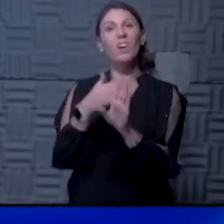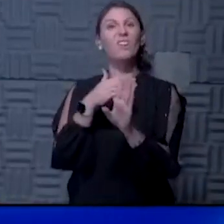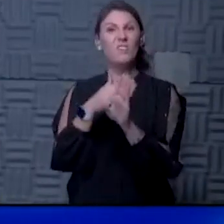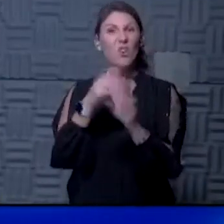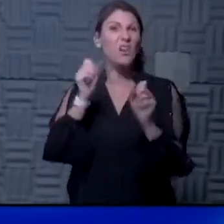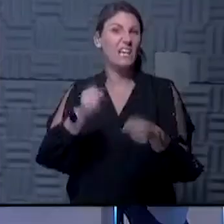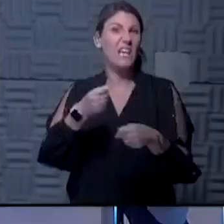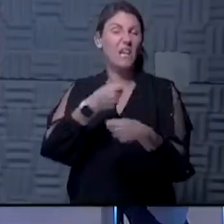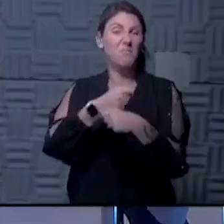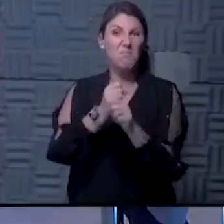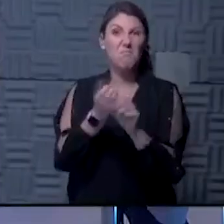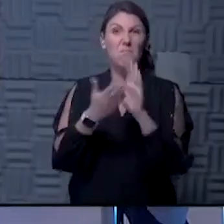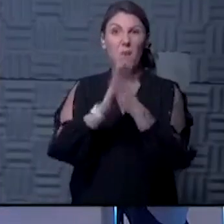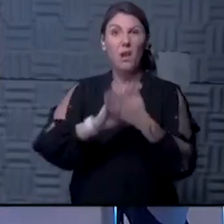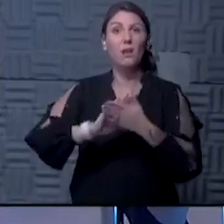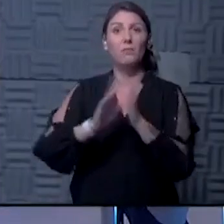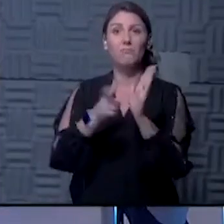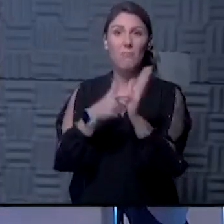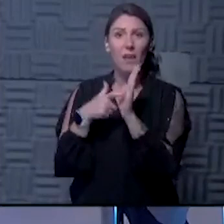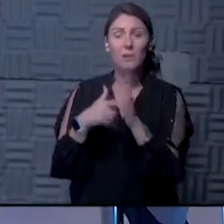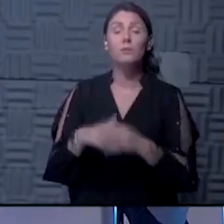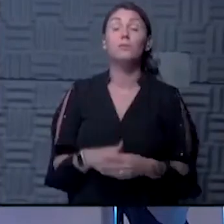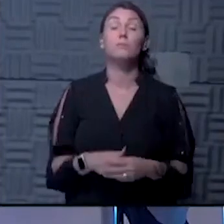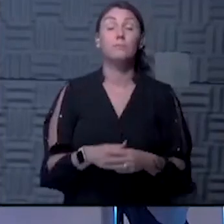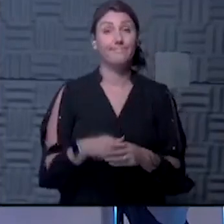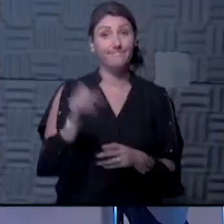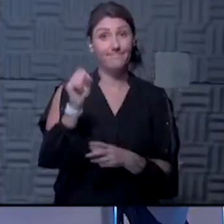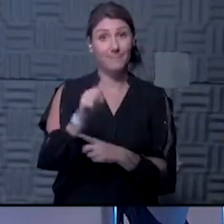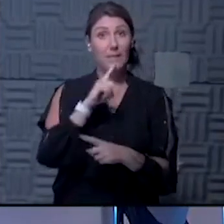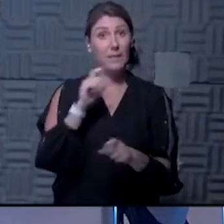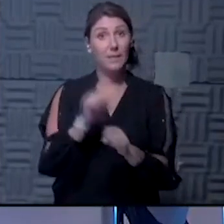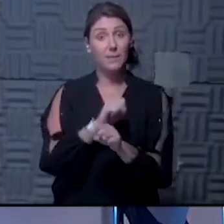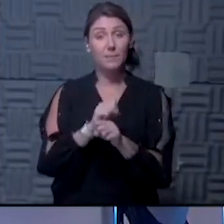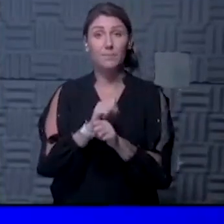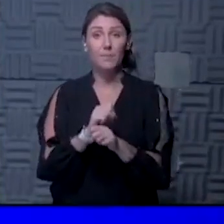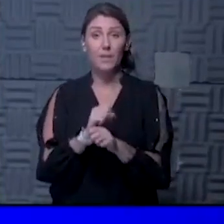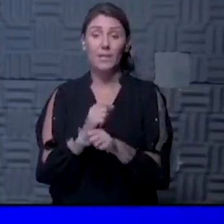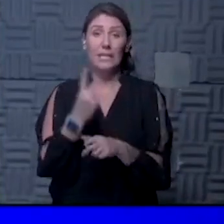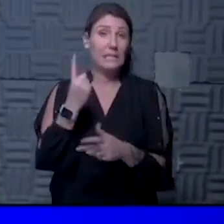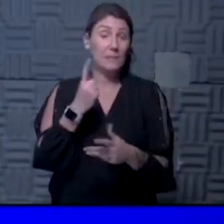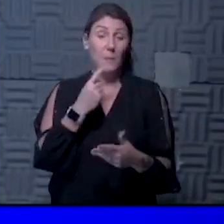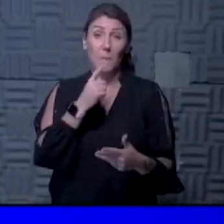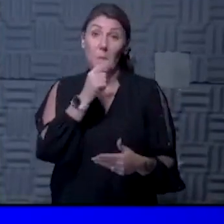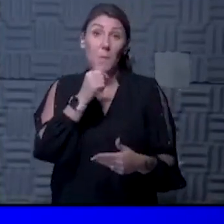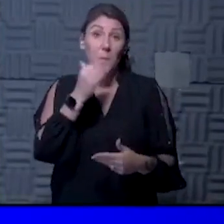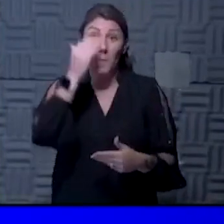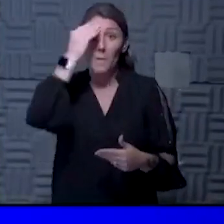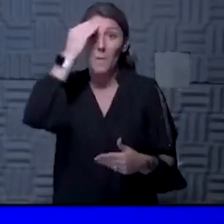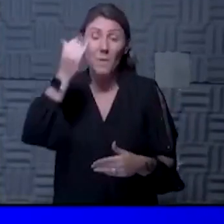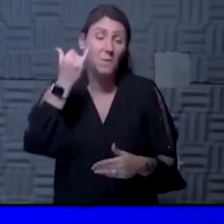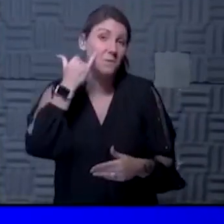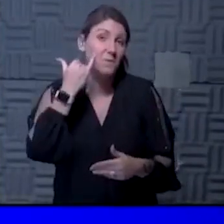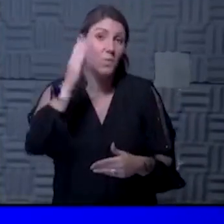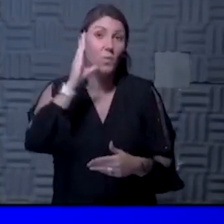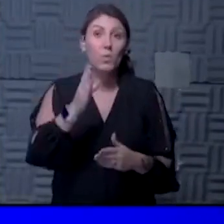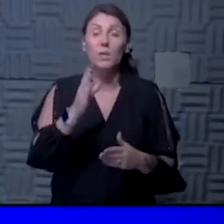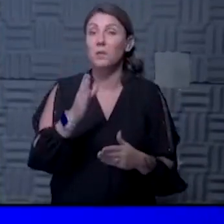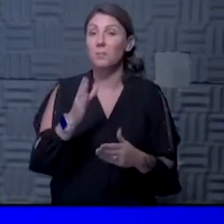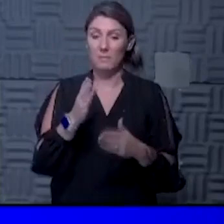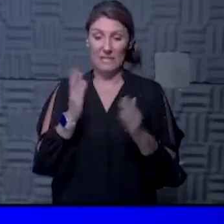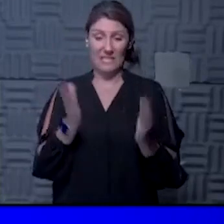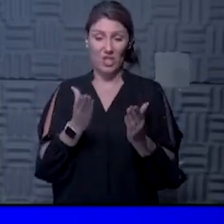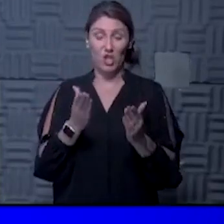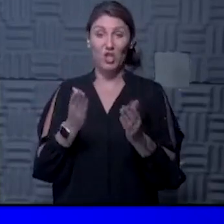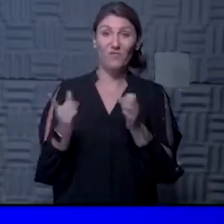before we can make it mandatory. Yeah, absolutely, and it's just going to be one step. And who knows? Is it going to be in this